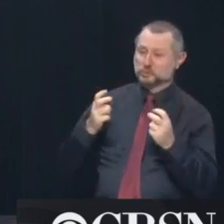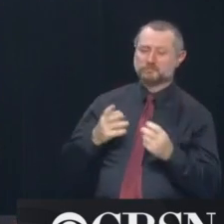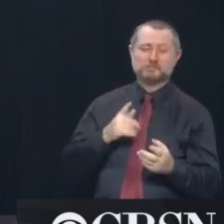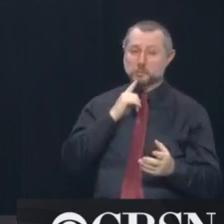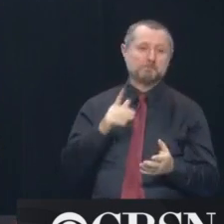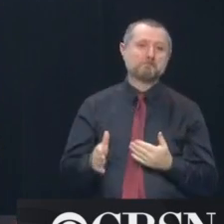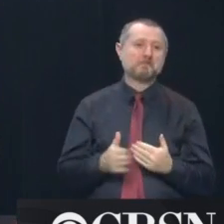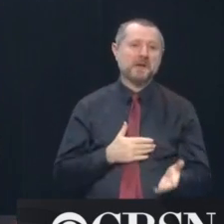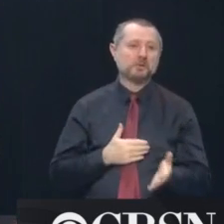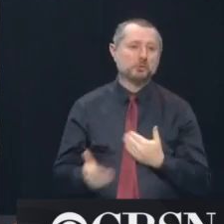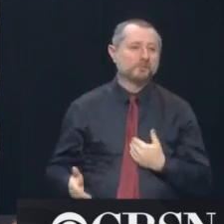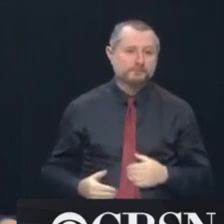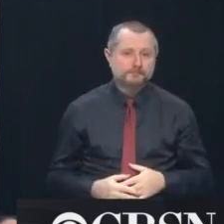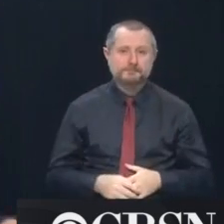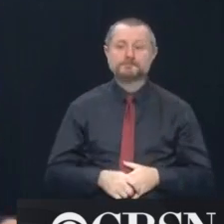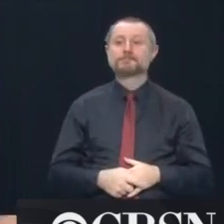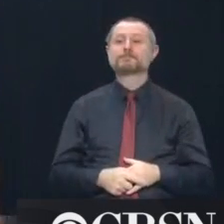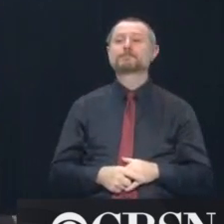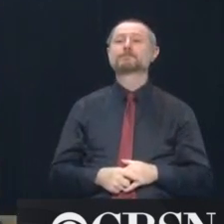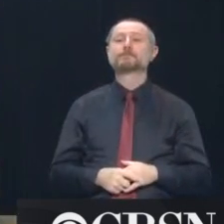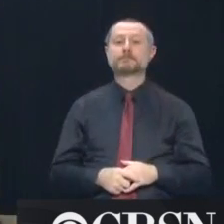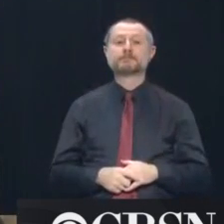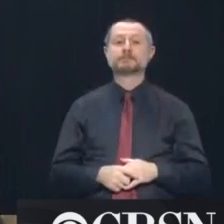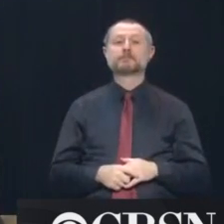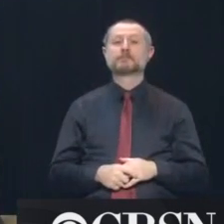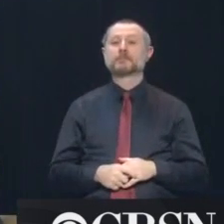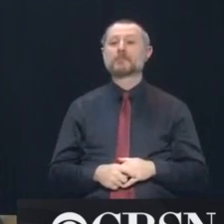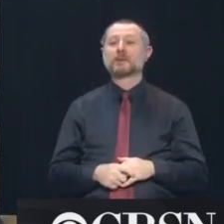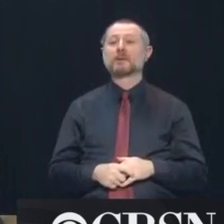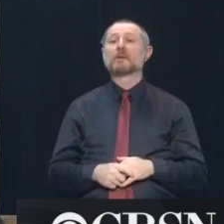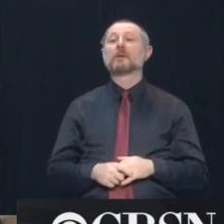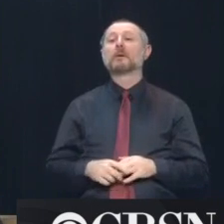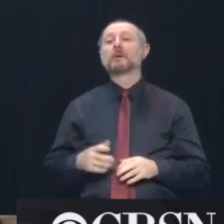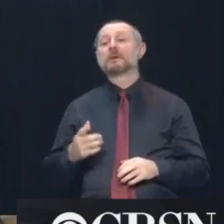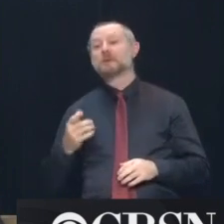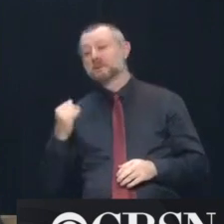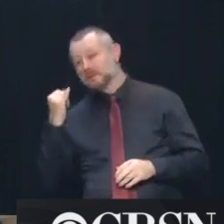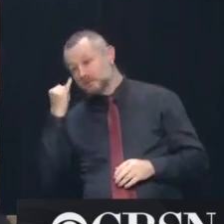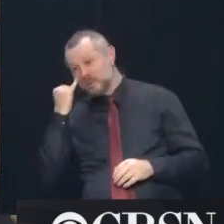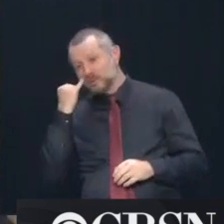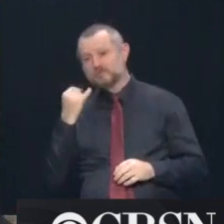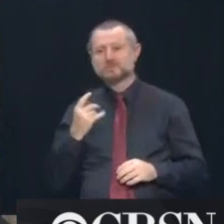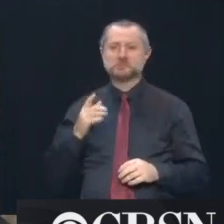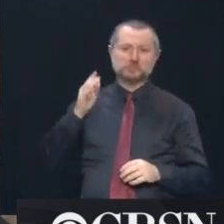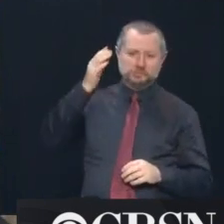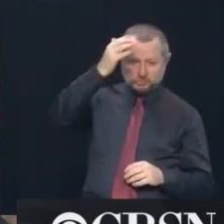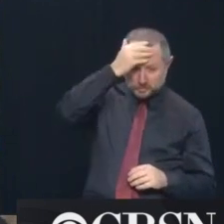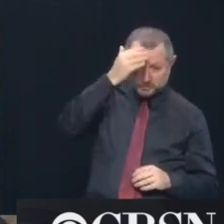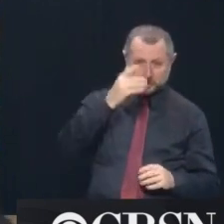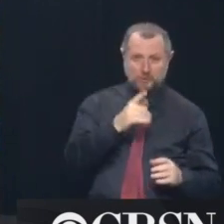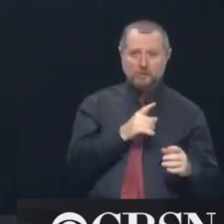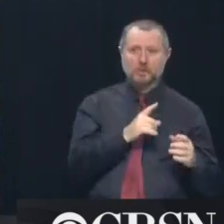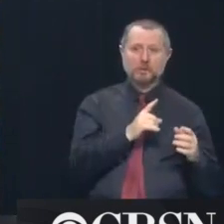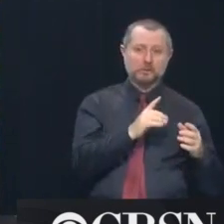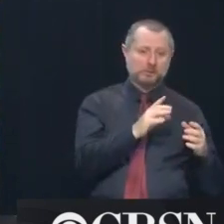political divide. The political divide, let's say it's symbolized by Trump voters and Biden voters.